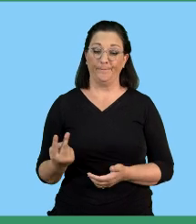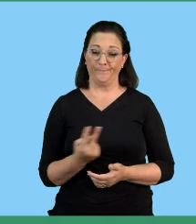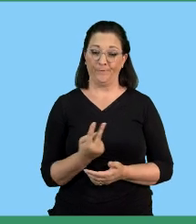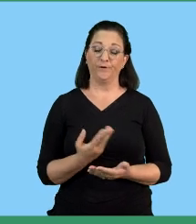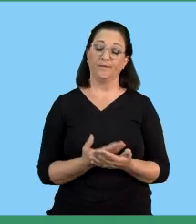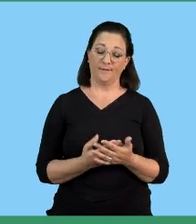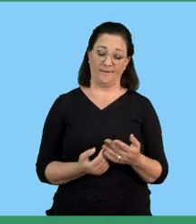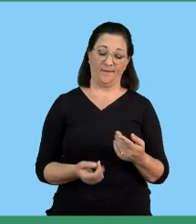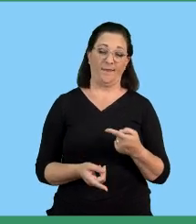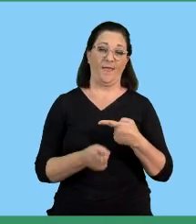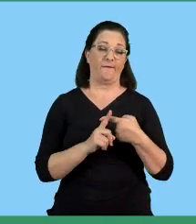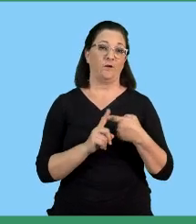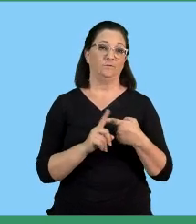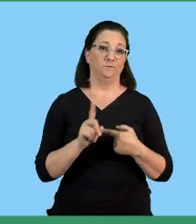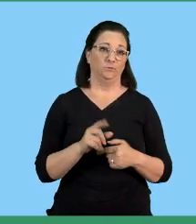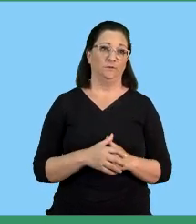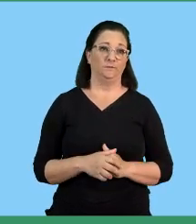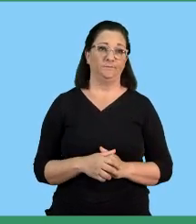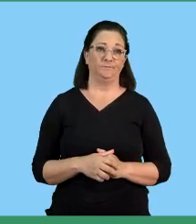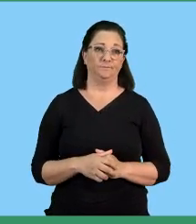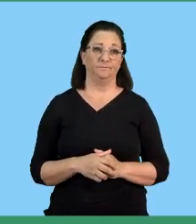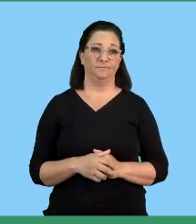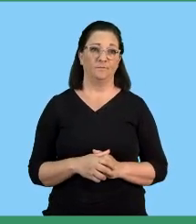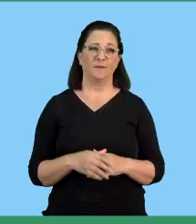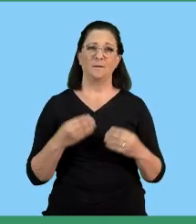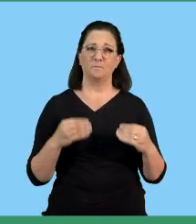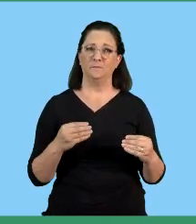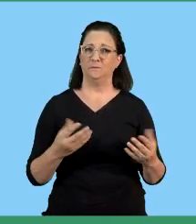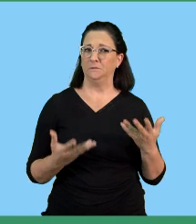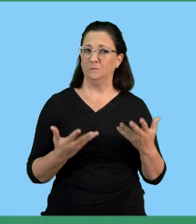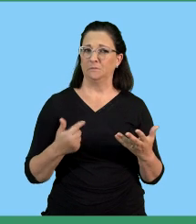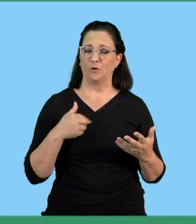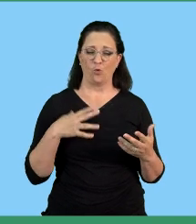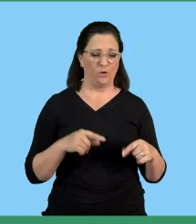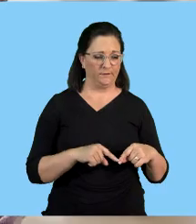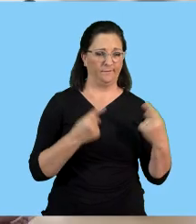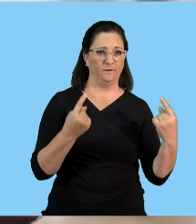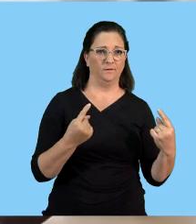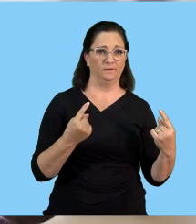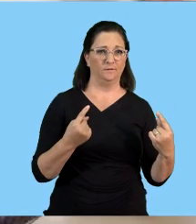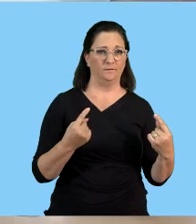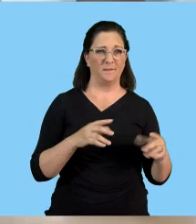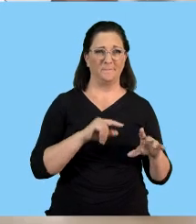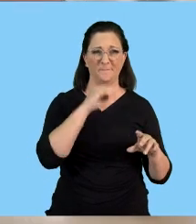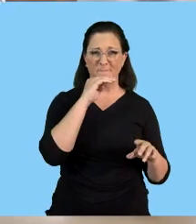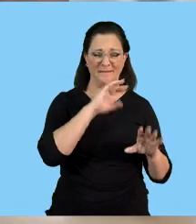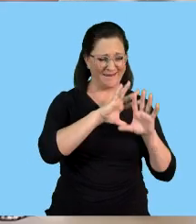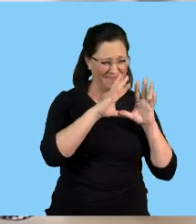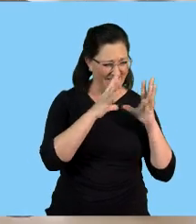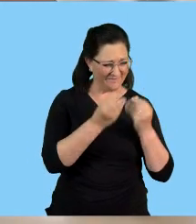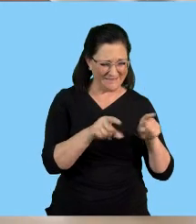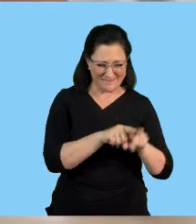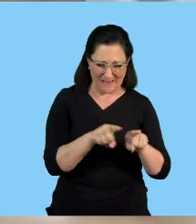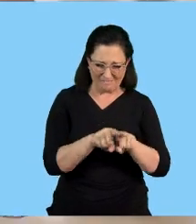advantages. Right, advantages of diversification strategy. The reason why sometimes you want to diversify is because we don't want to put all the eggs in